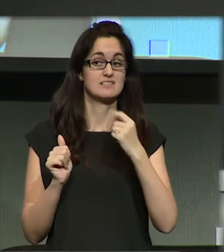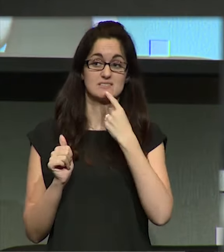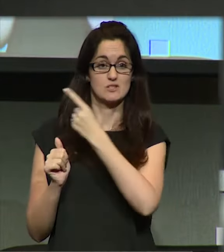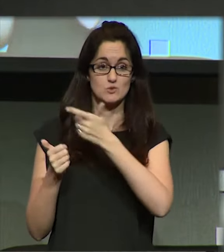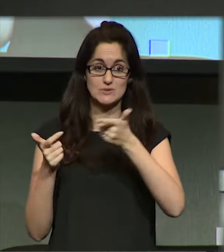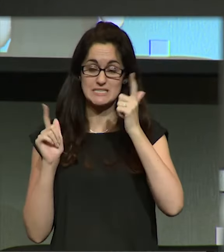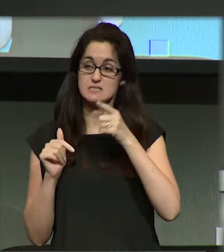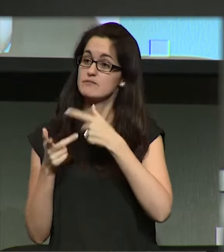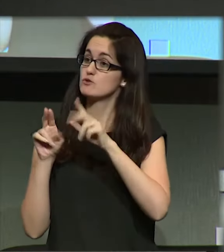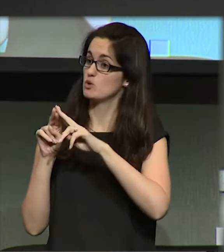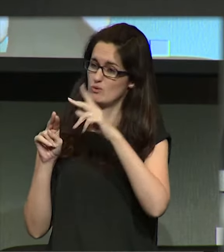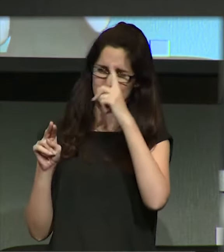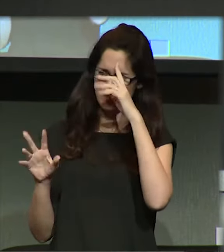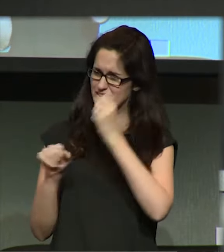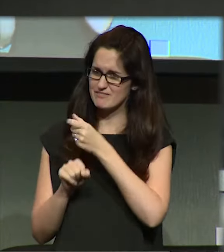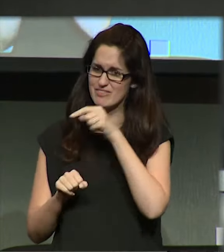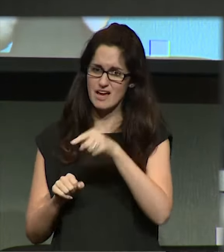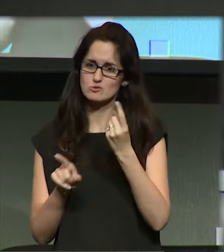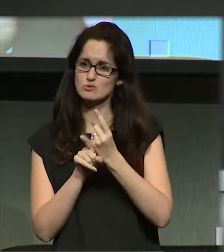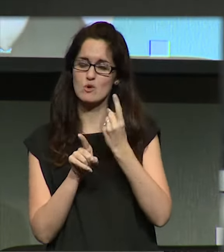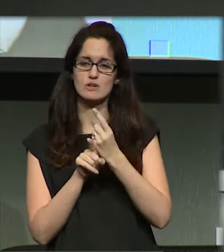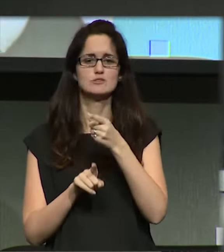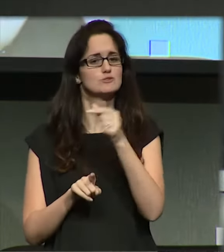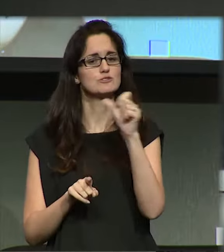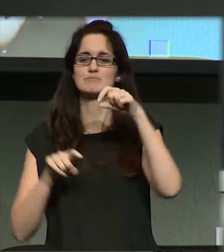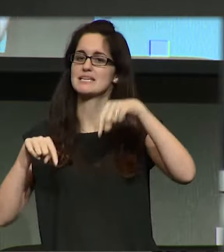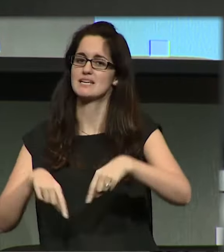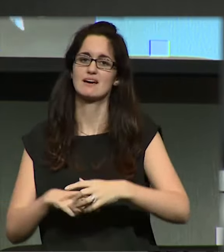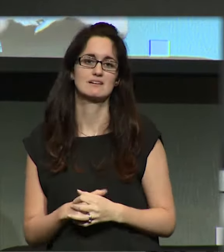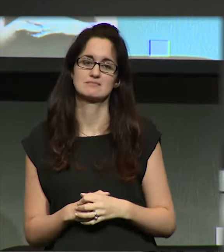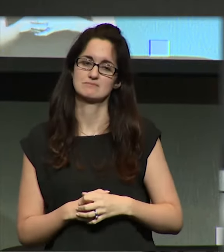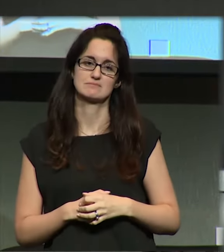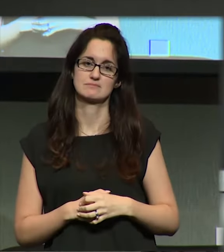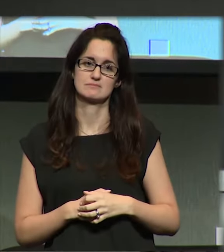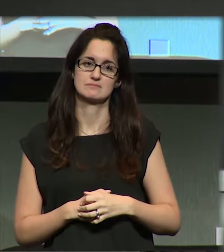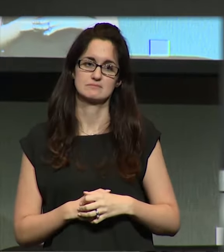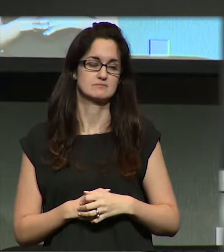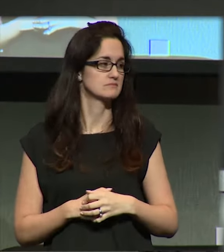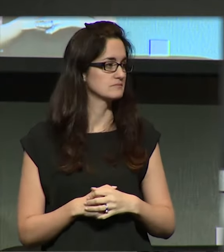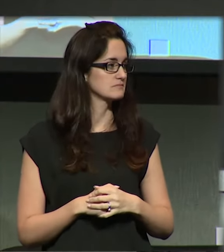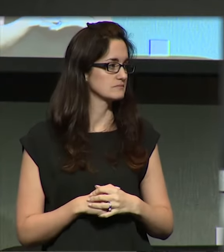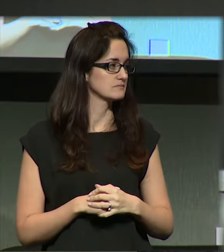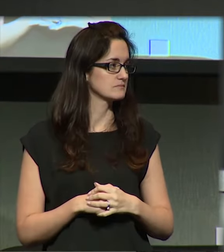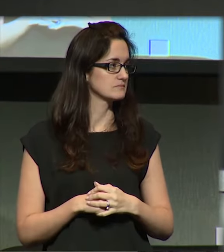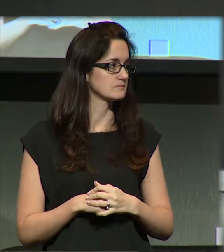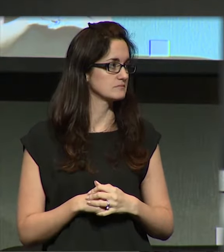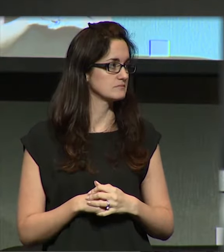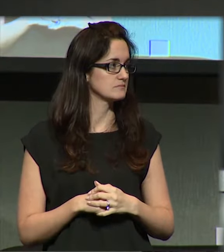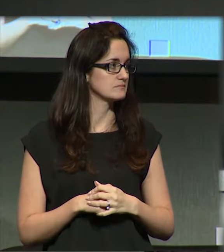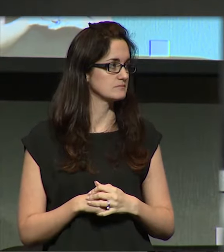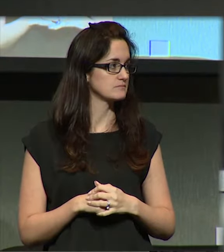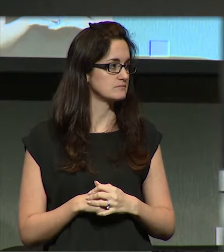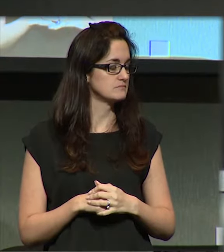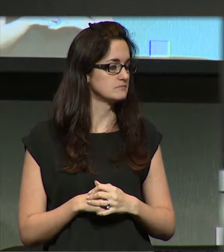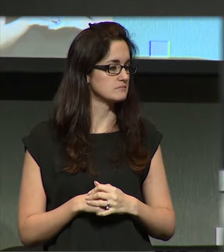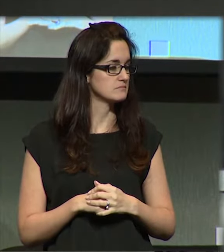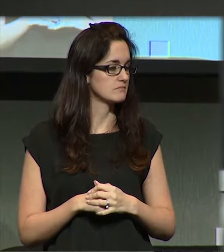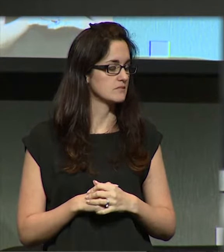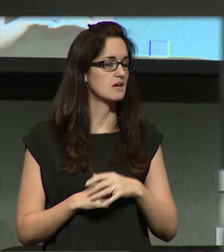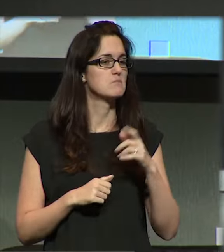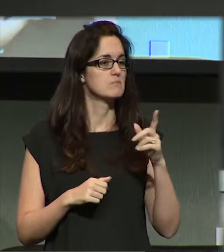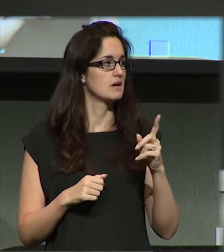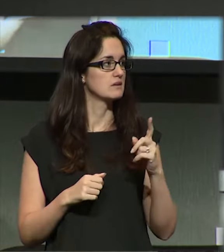here. There was a bit of a gasp when I said that. And I should make clear that I didn't say, people, when you see this story on the TV or something